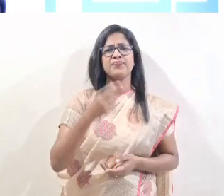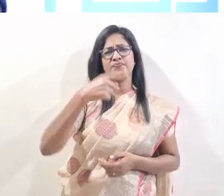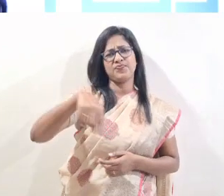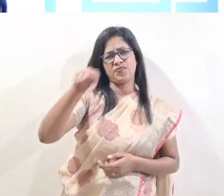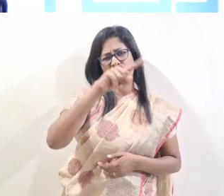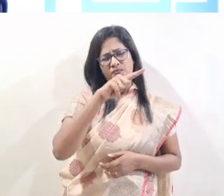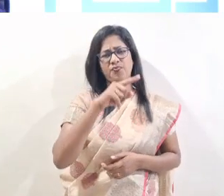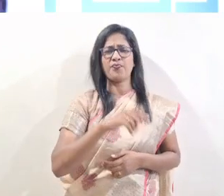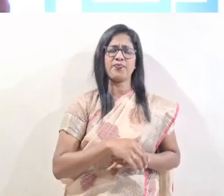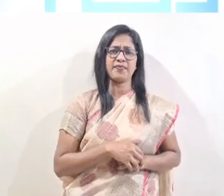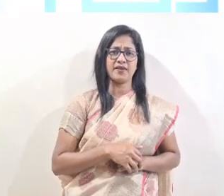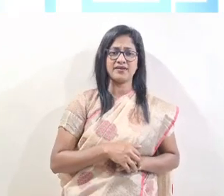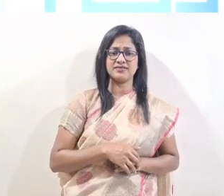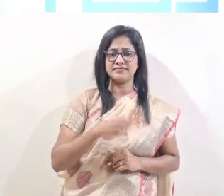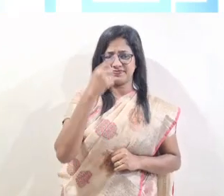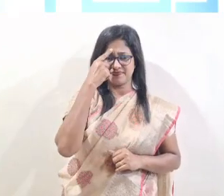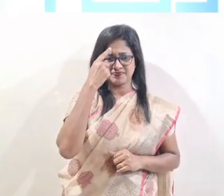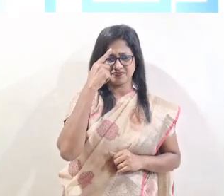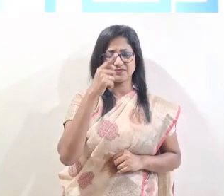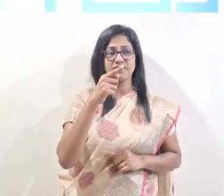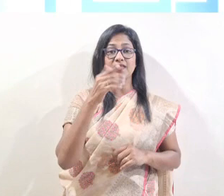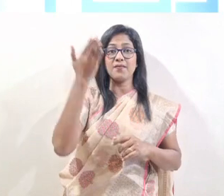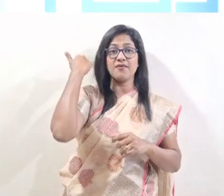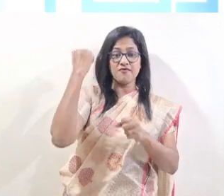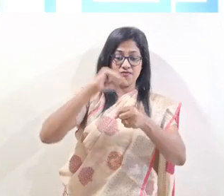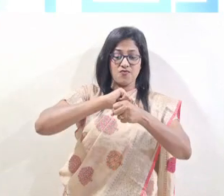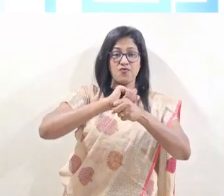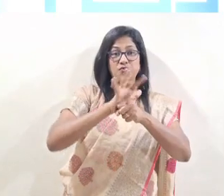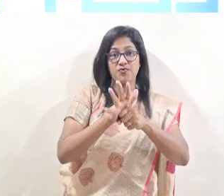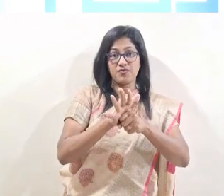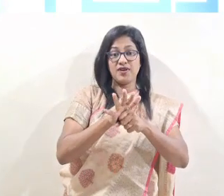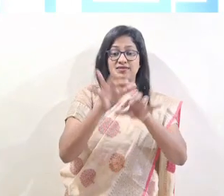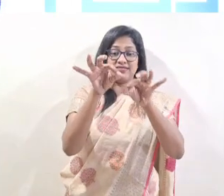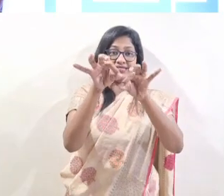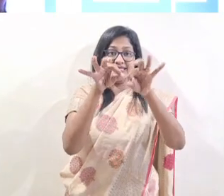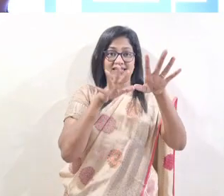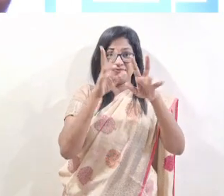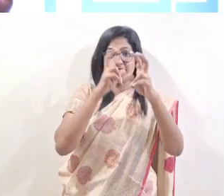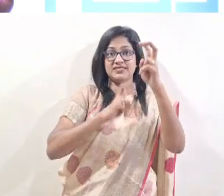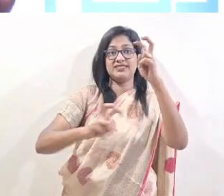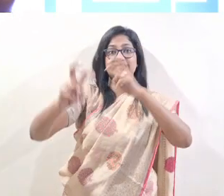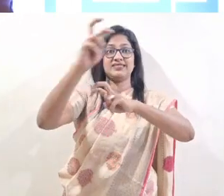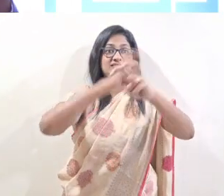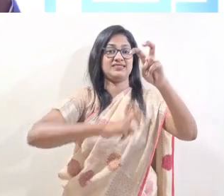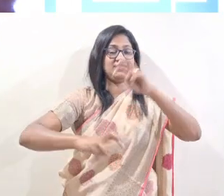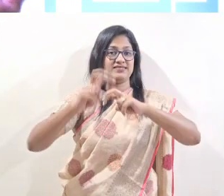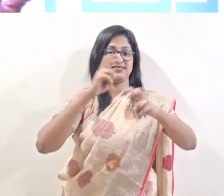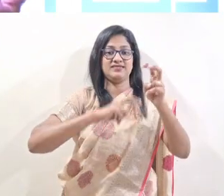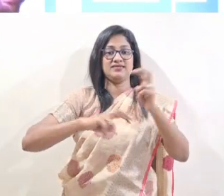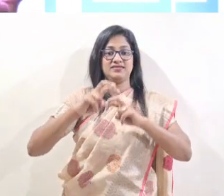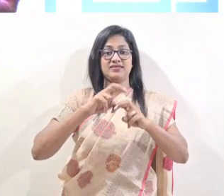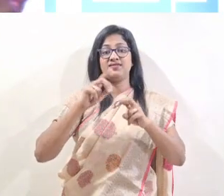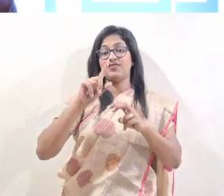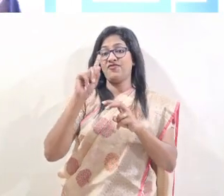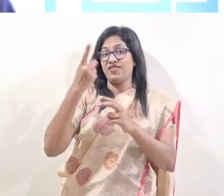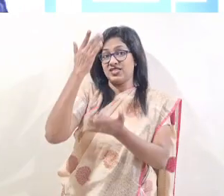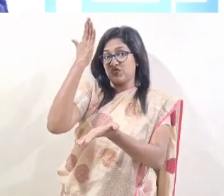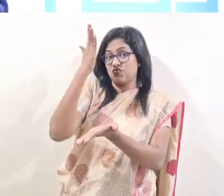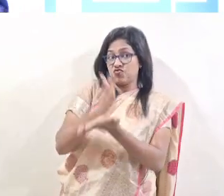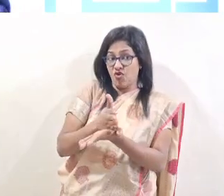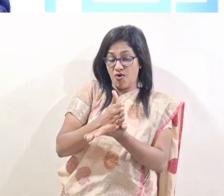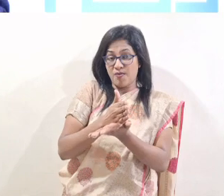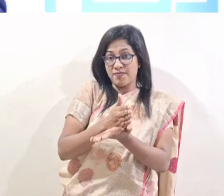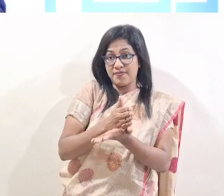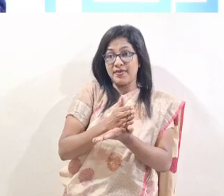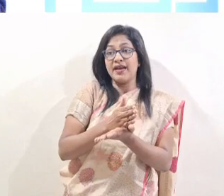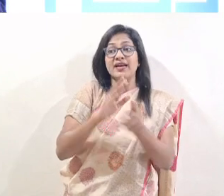if you see during the pandemic, urban transport was the first to stop and the last